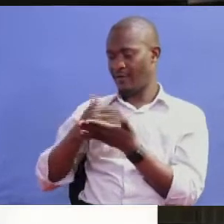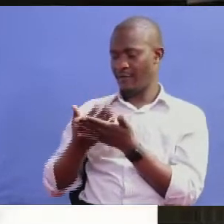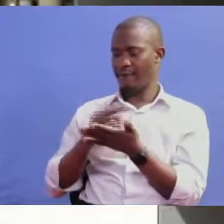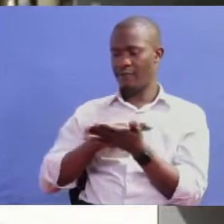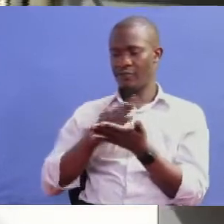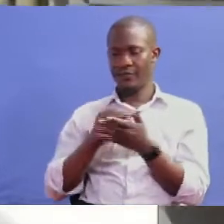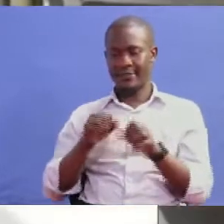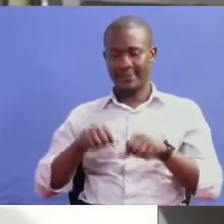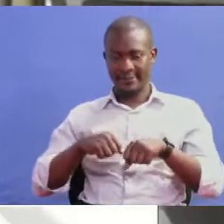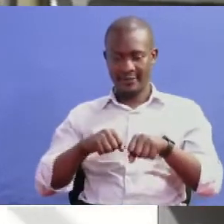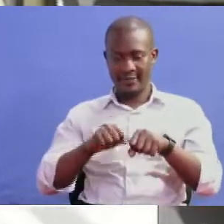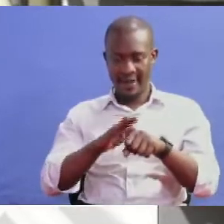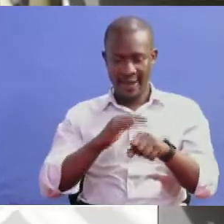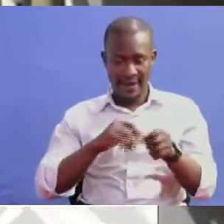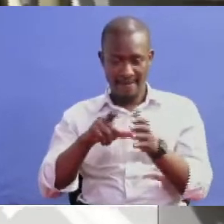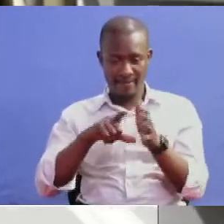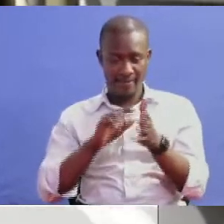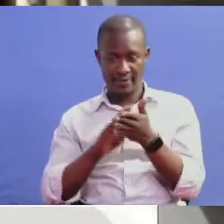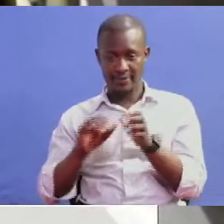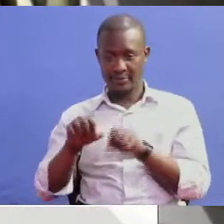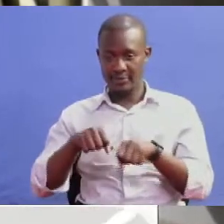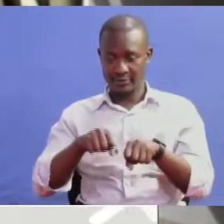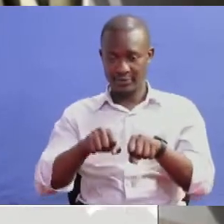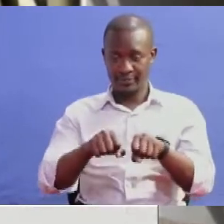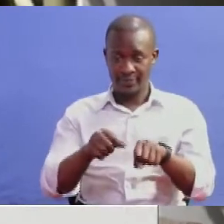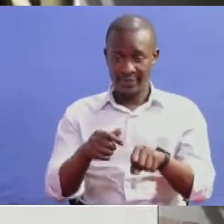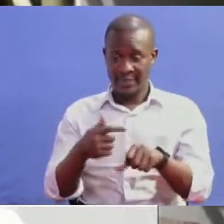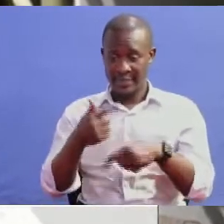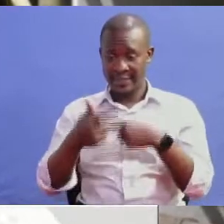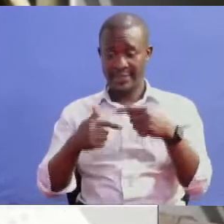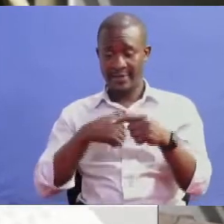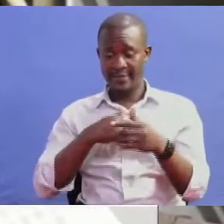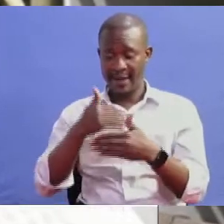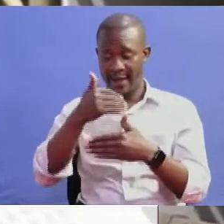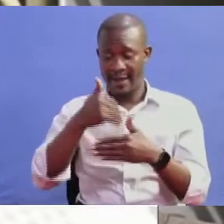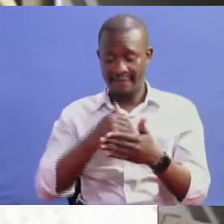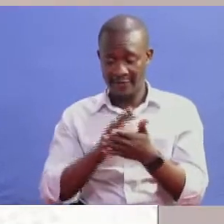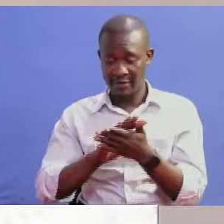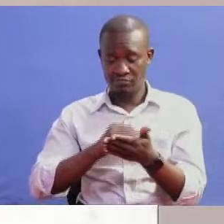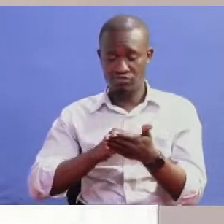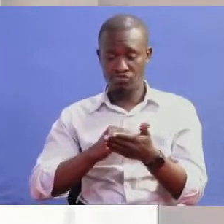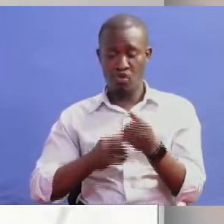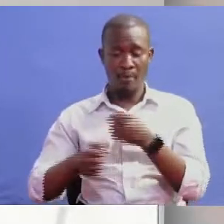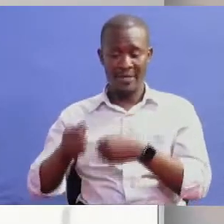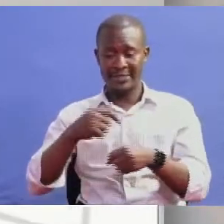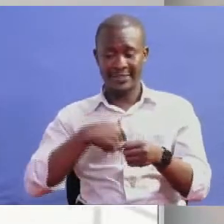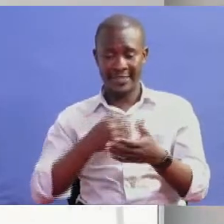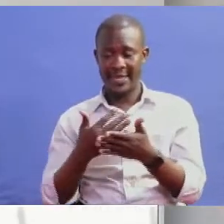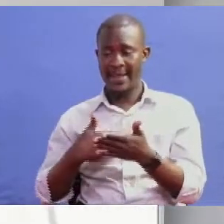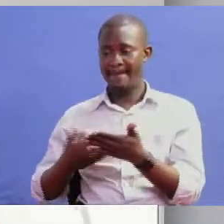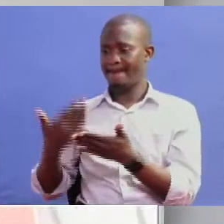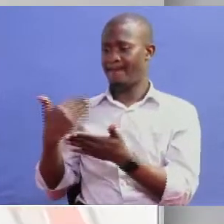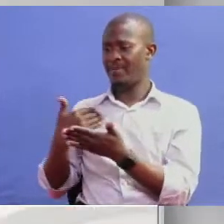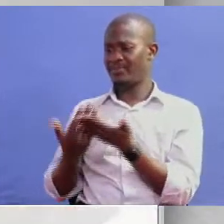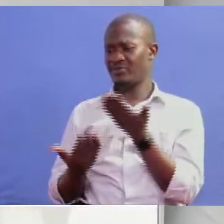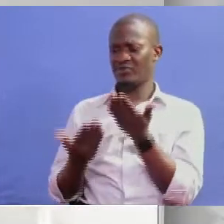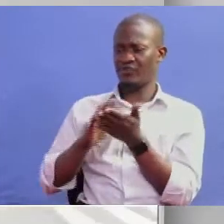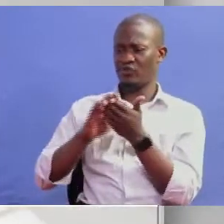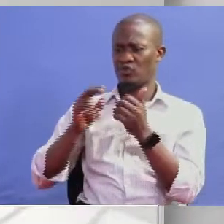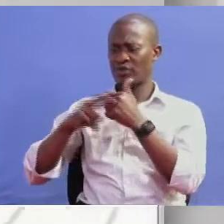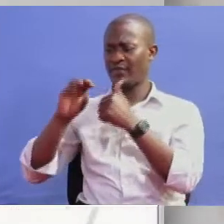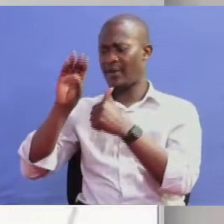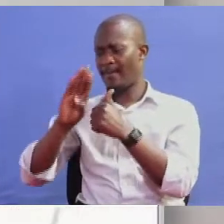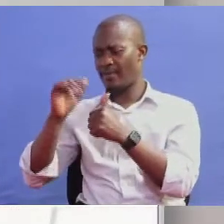financing strategy and borrowing strategy. This comes after the commercial financing target raised from the previous estimate of 270